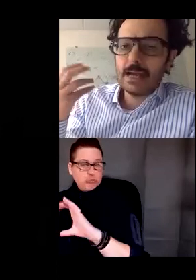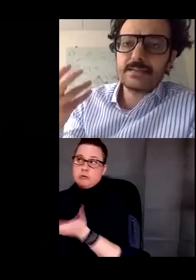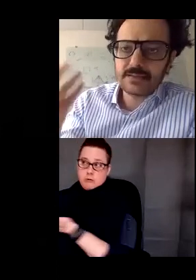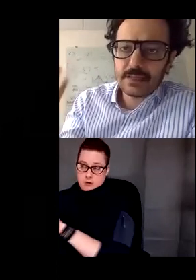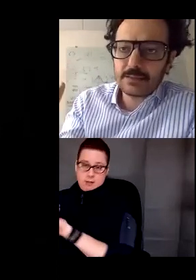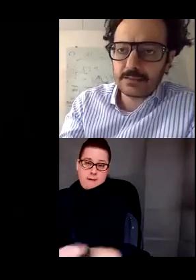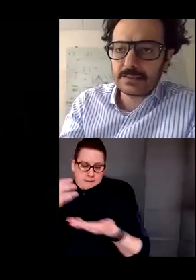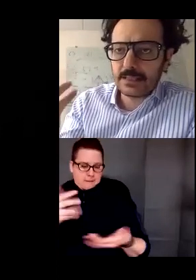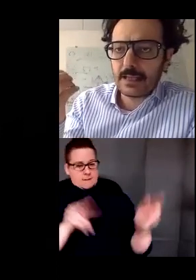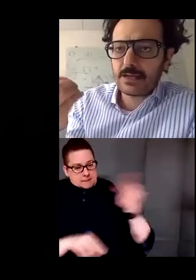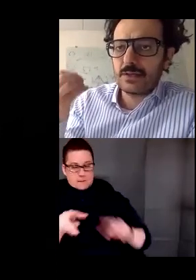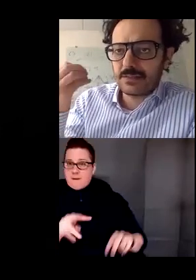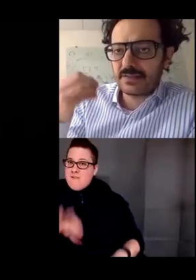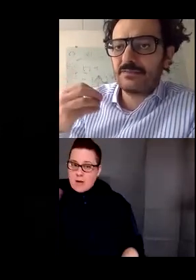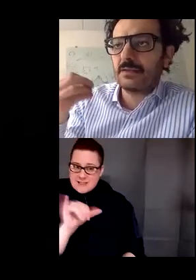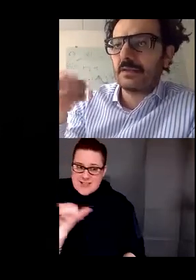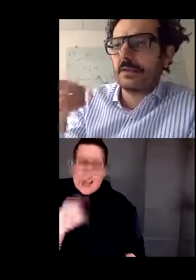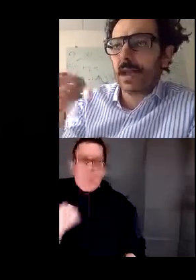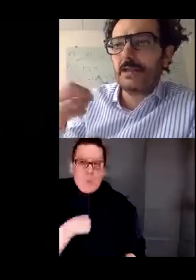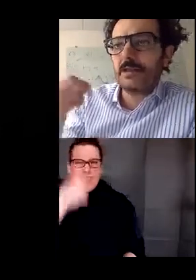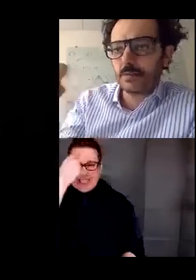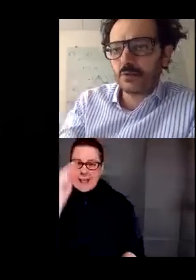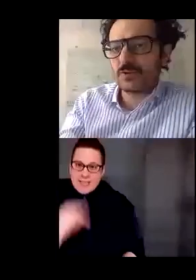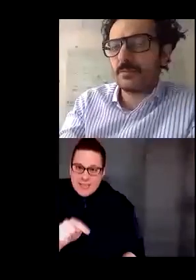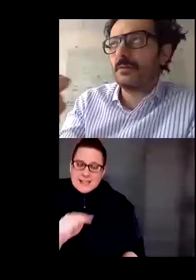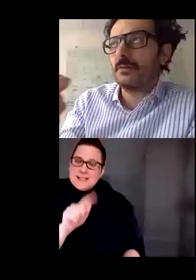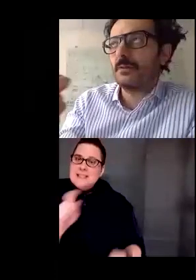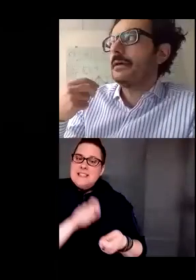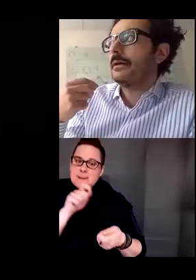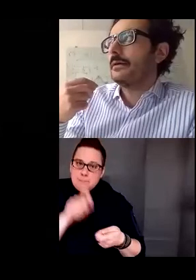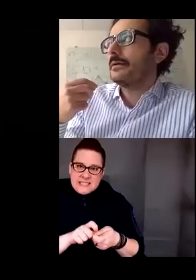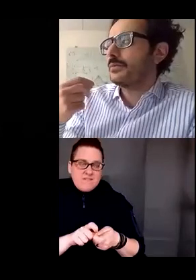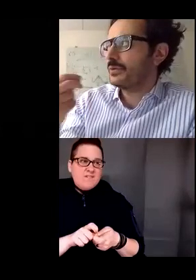we highly suspect that this is actually a specific and highly reproducible